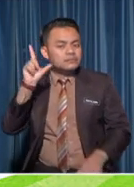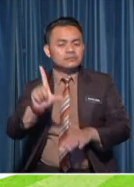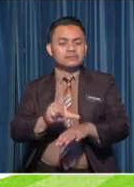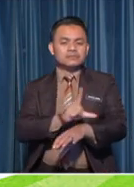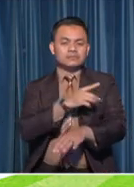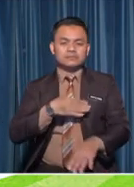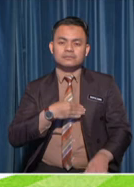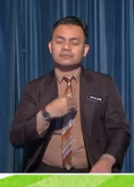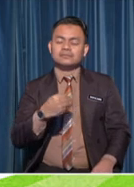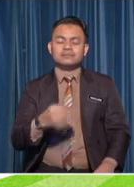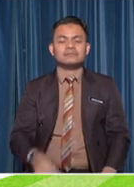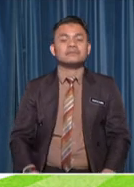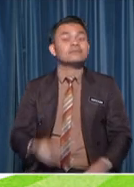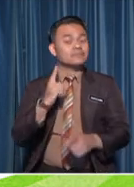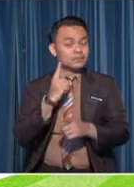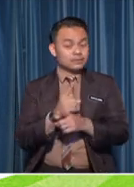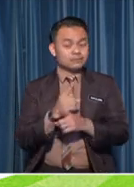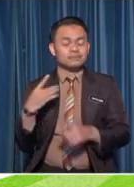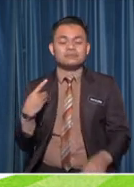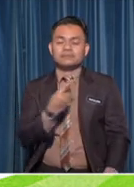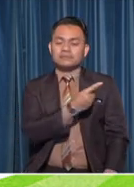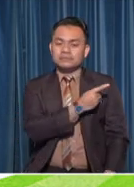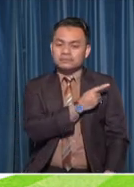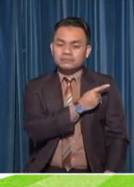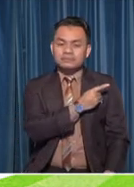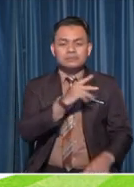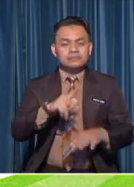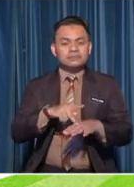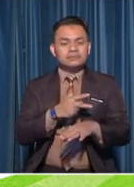Yes, we use our sense of hearing.